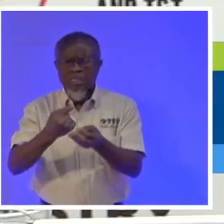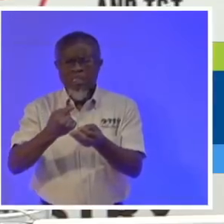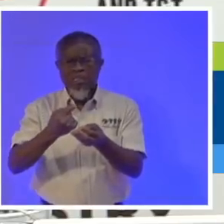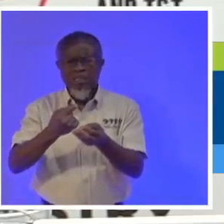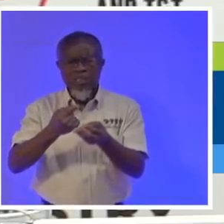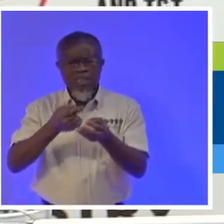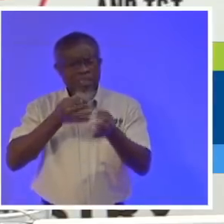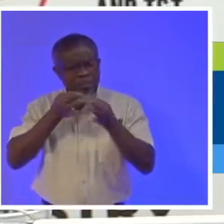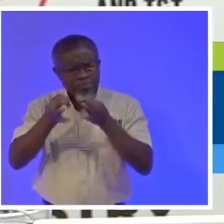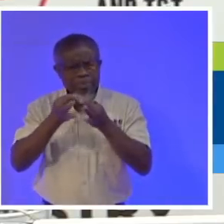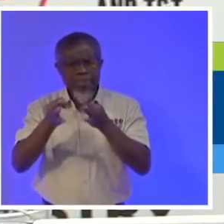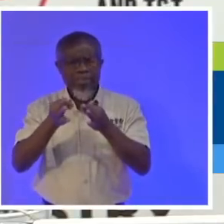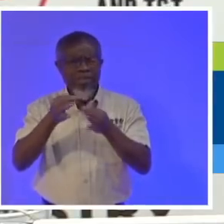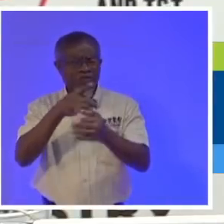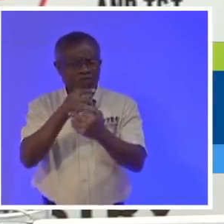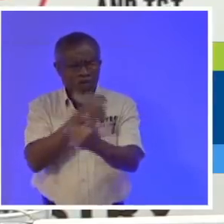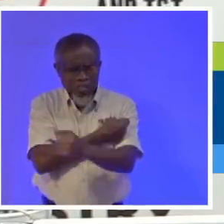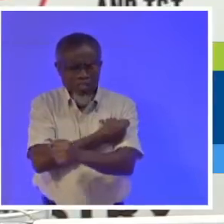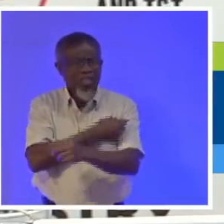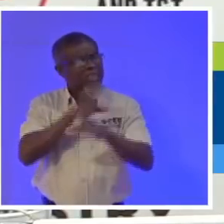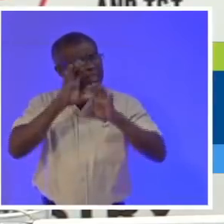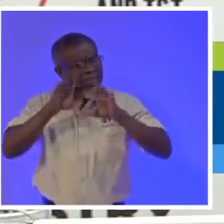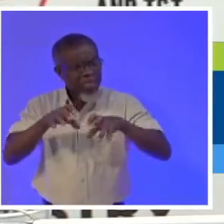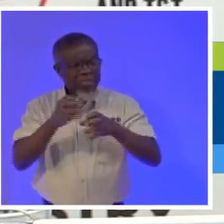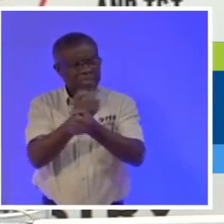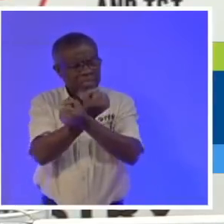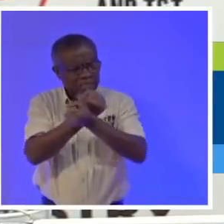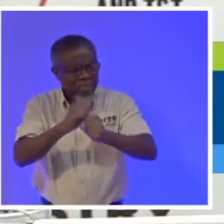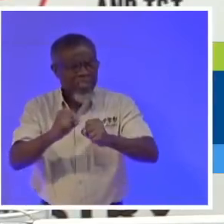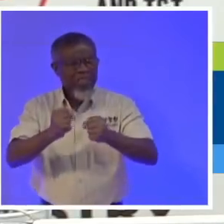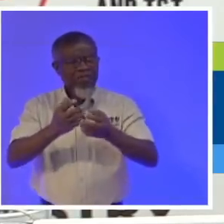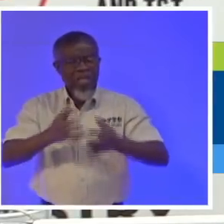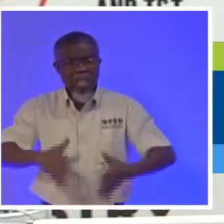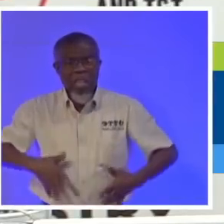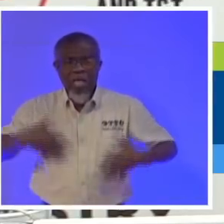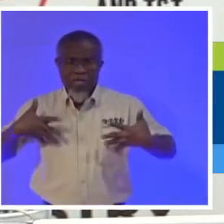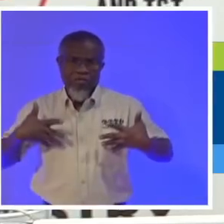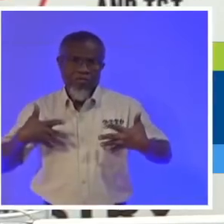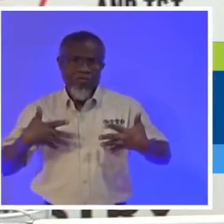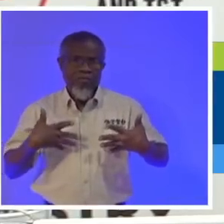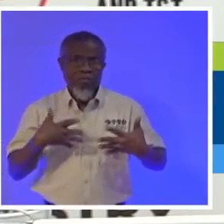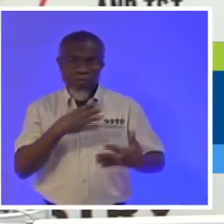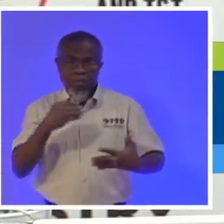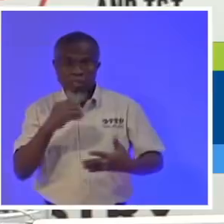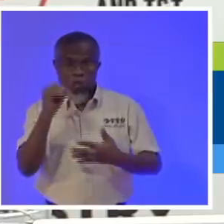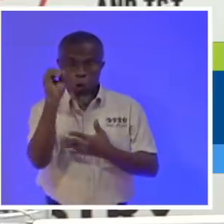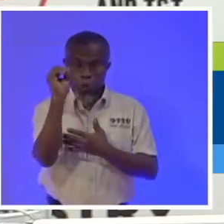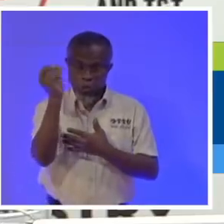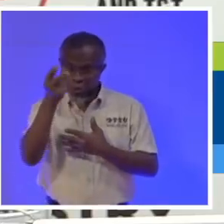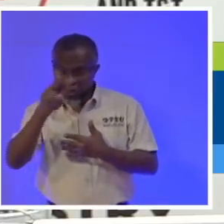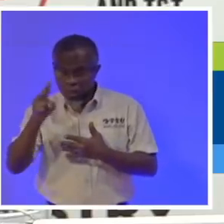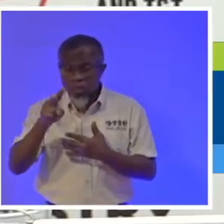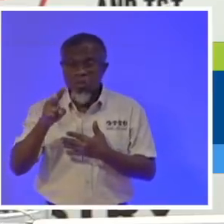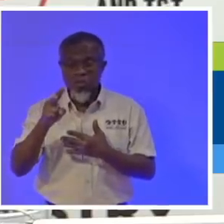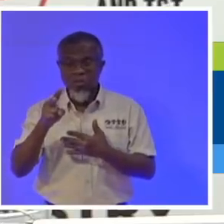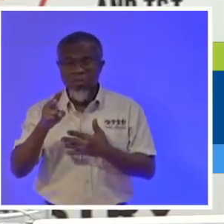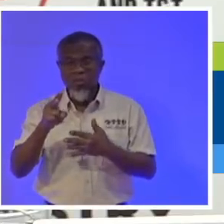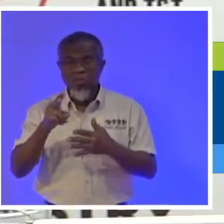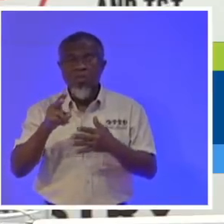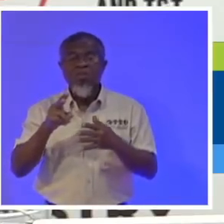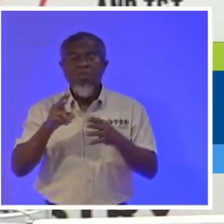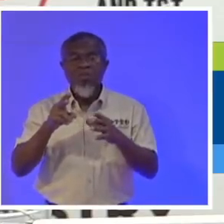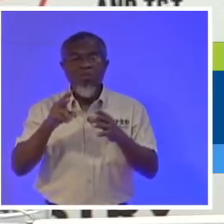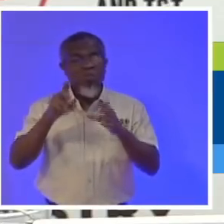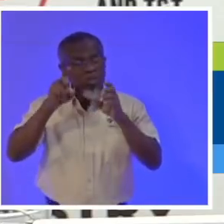lives. And with the Omicron variant, it is showing that boosting is now necessary. We